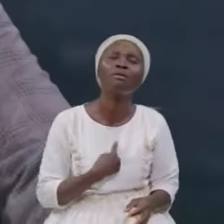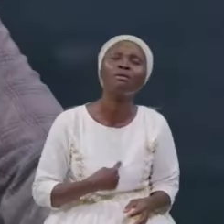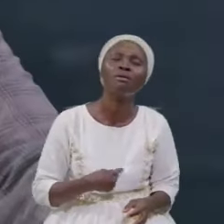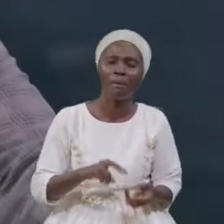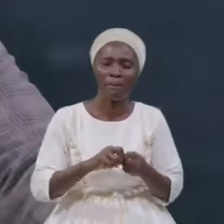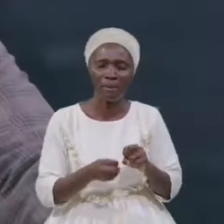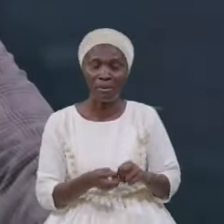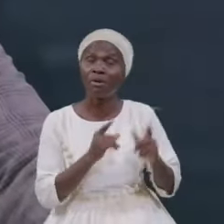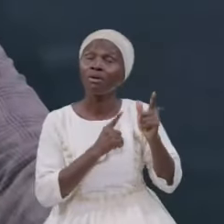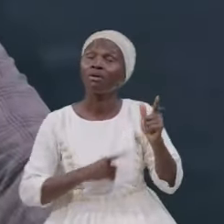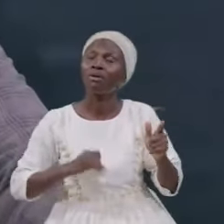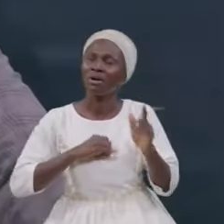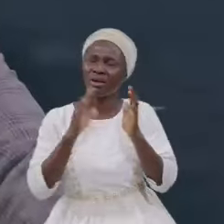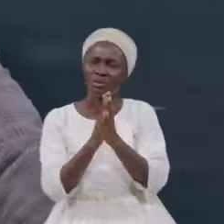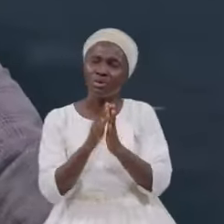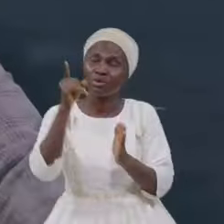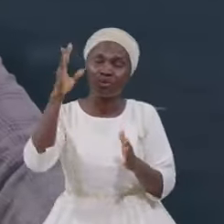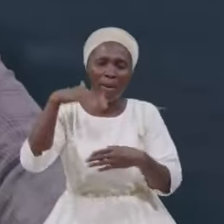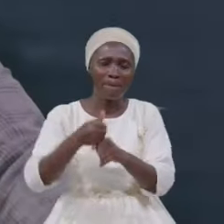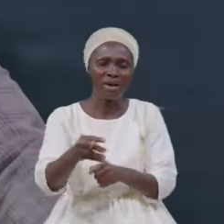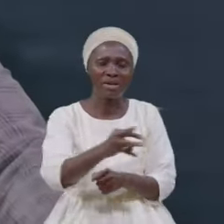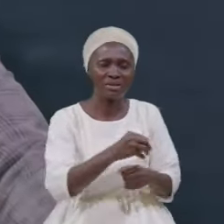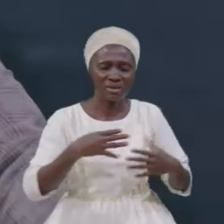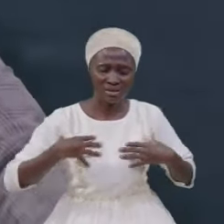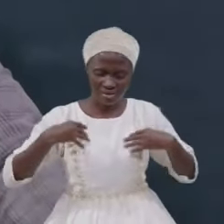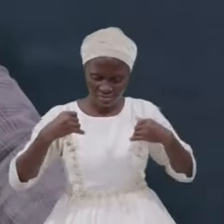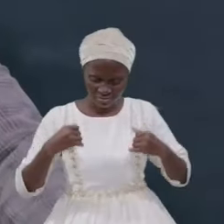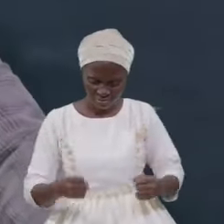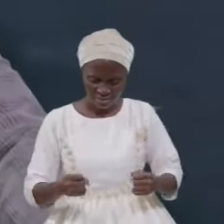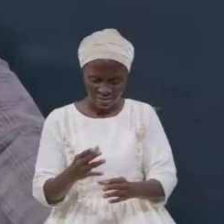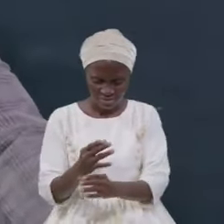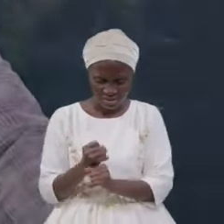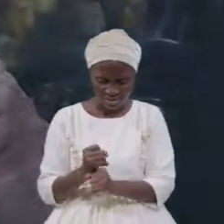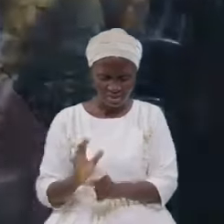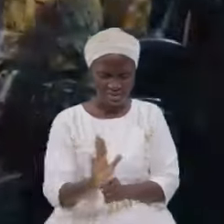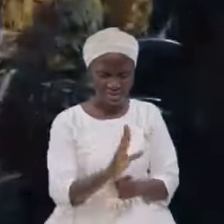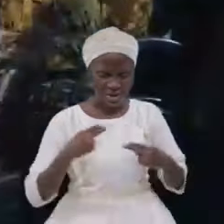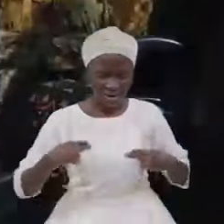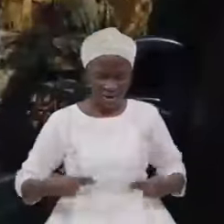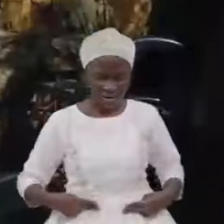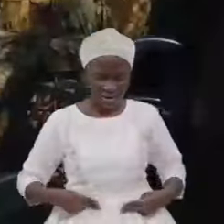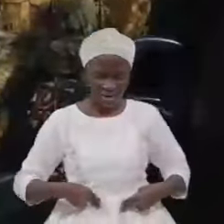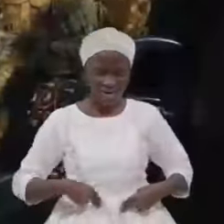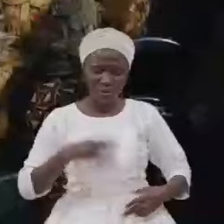recover their health, soundness right now in Jesus' name.